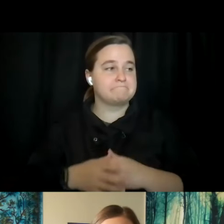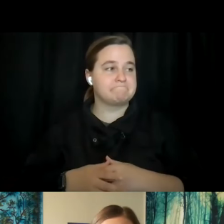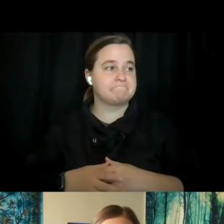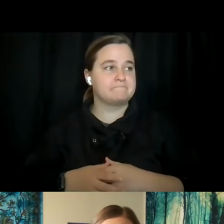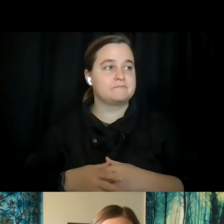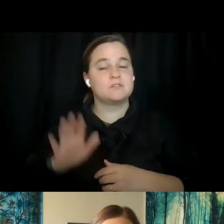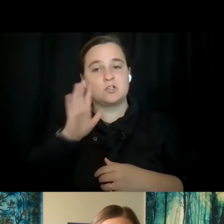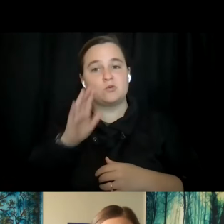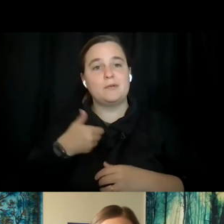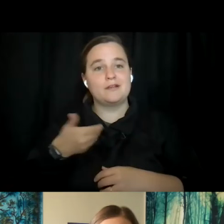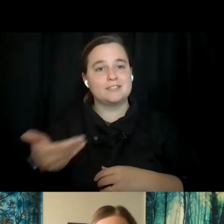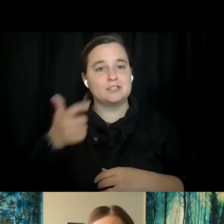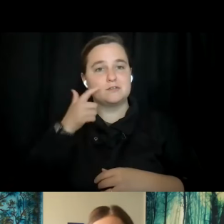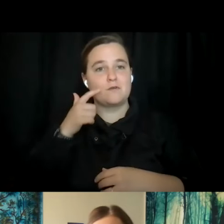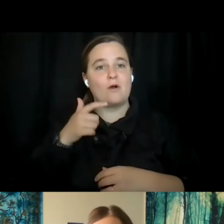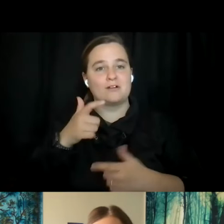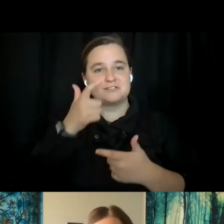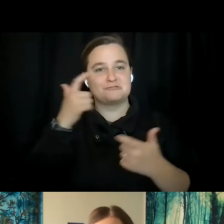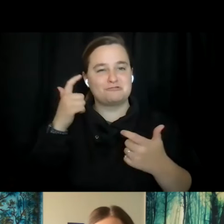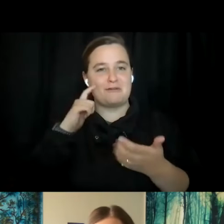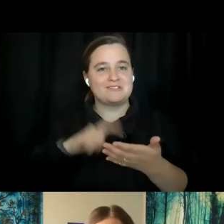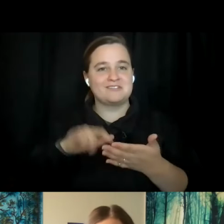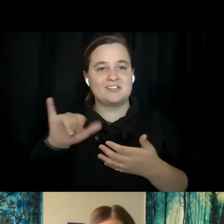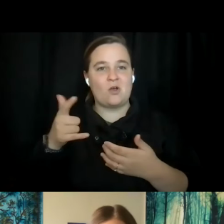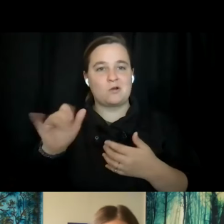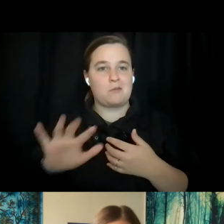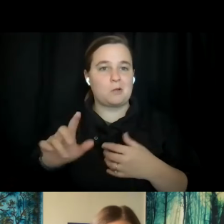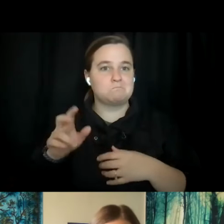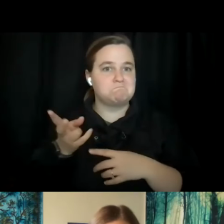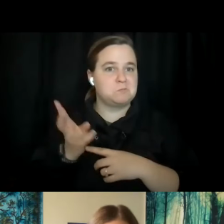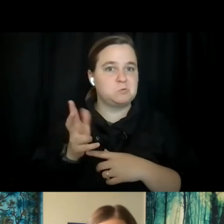there will be an invitation for trauma sensitive yoga in about 2 minutes.